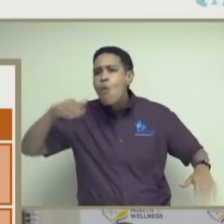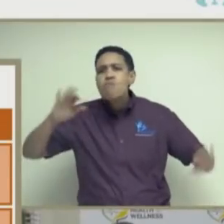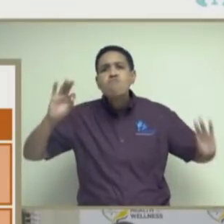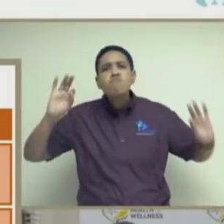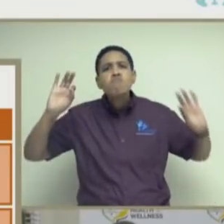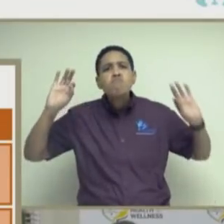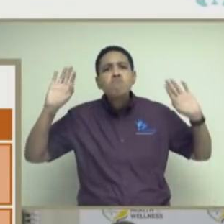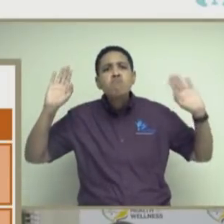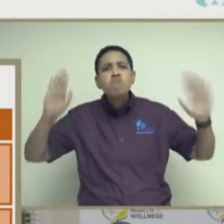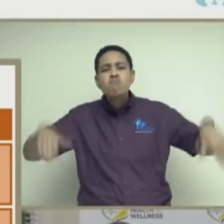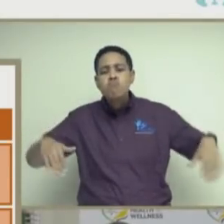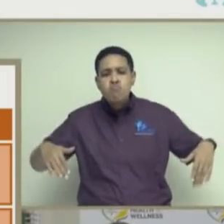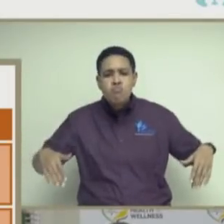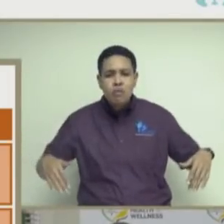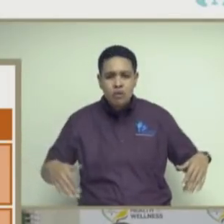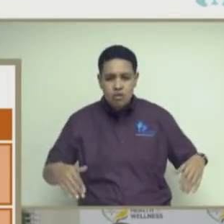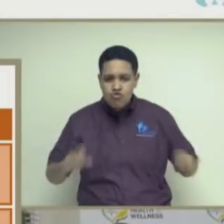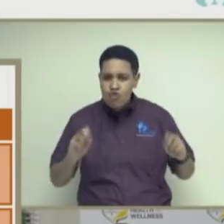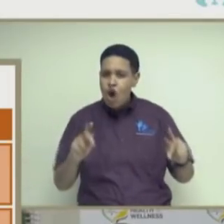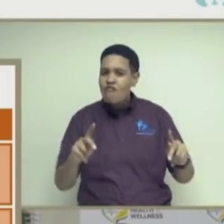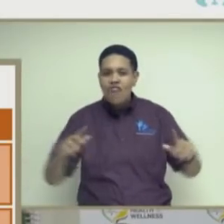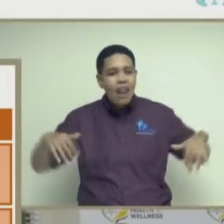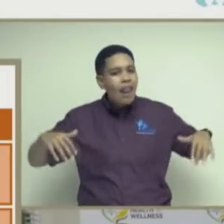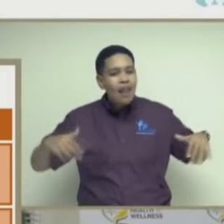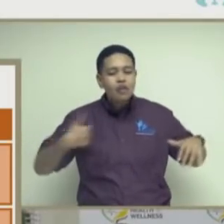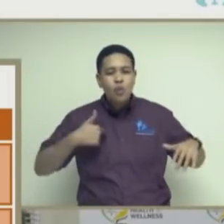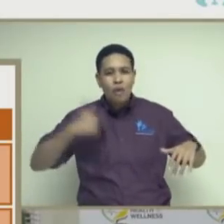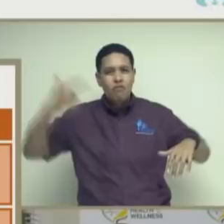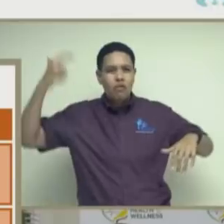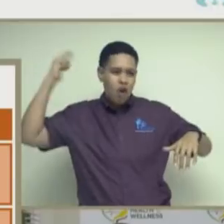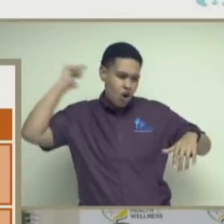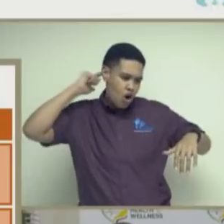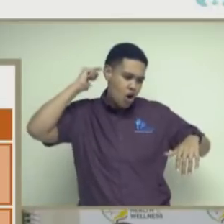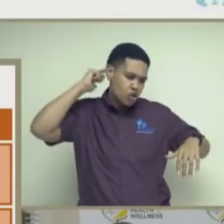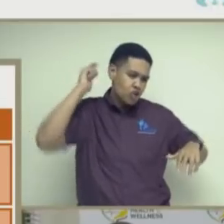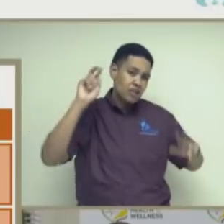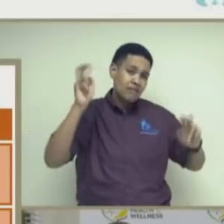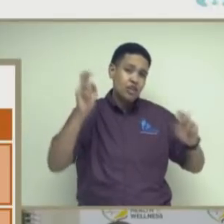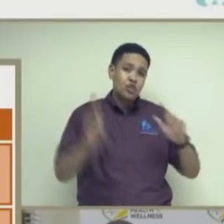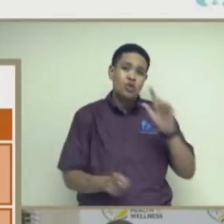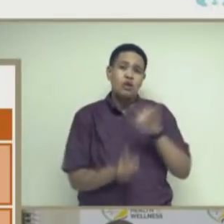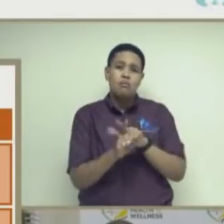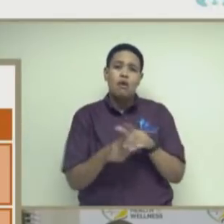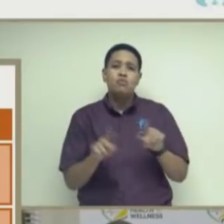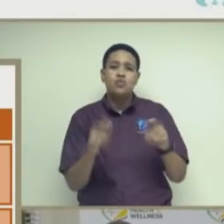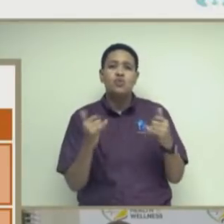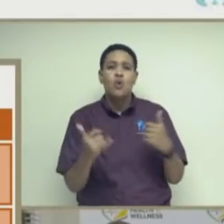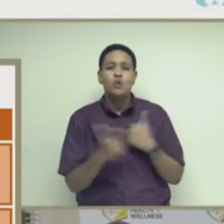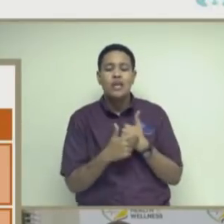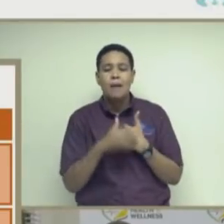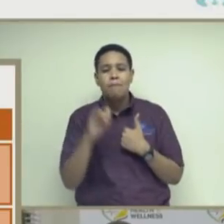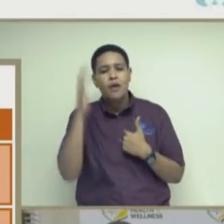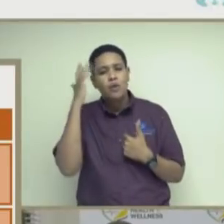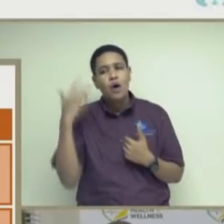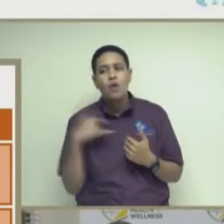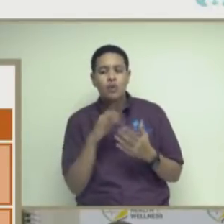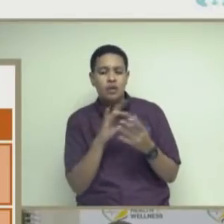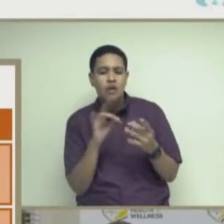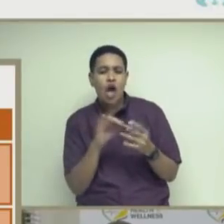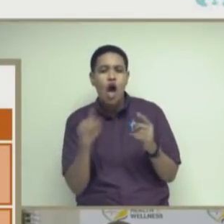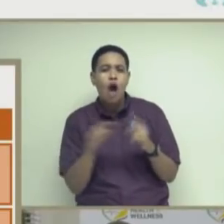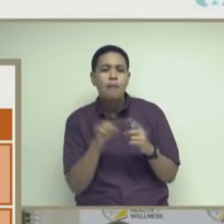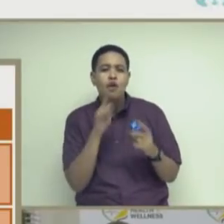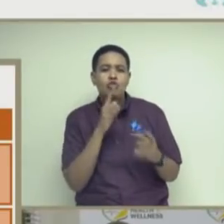have to be very conscious of the issues that arise during this phase, and that is why we speak about